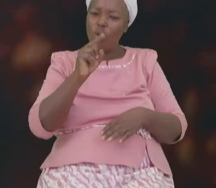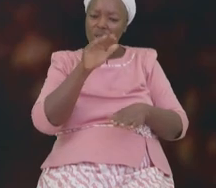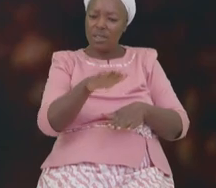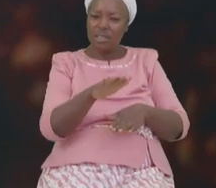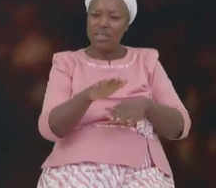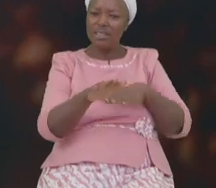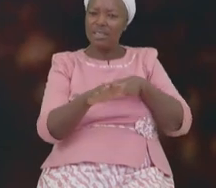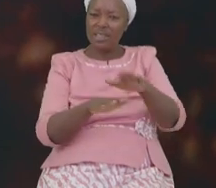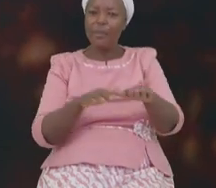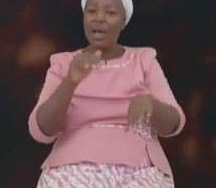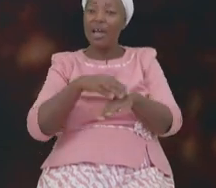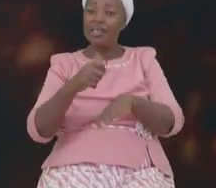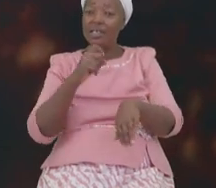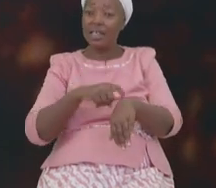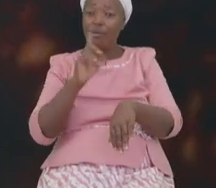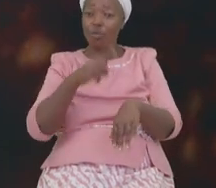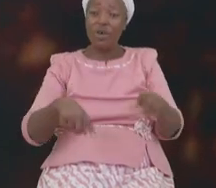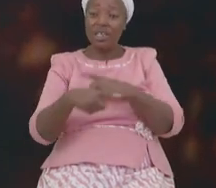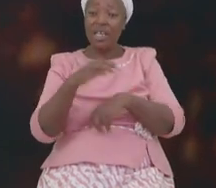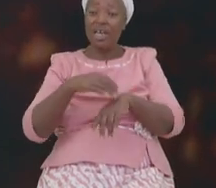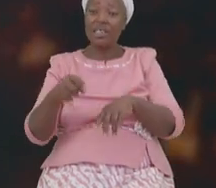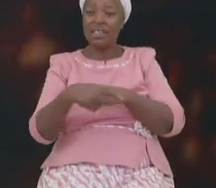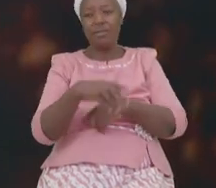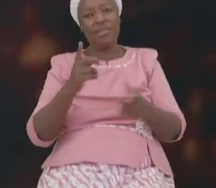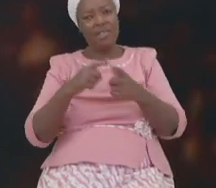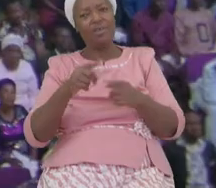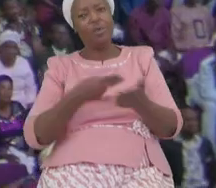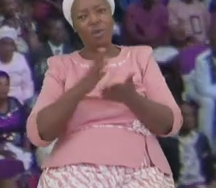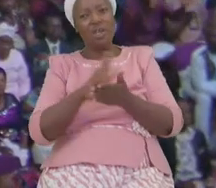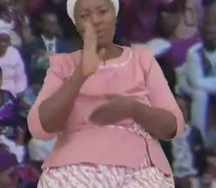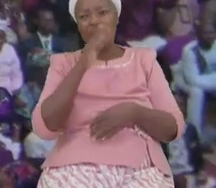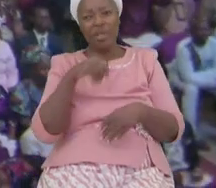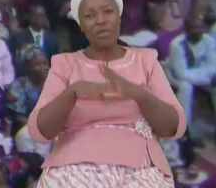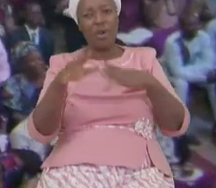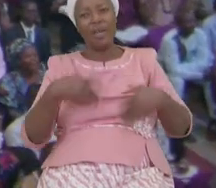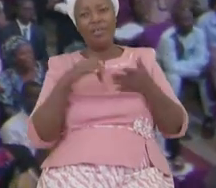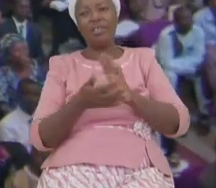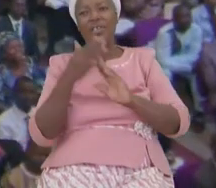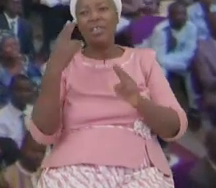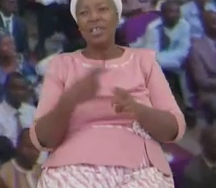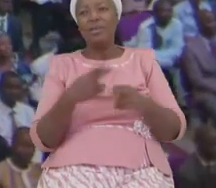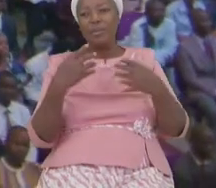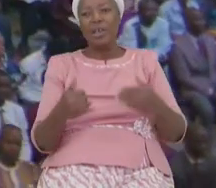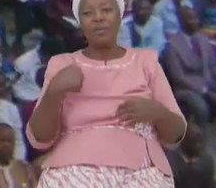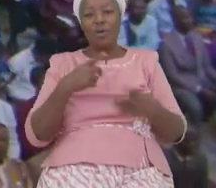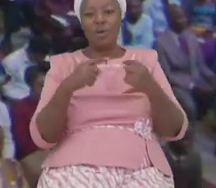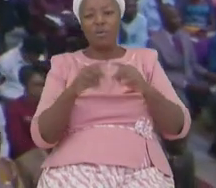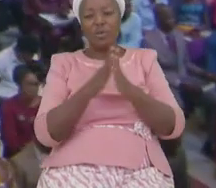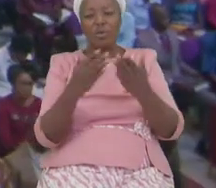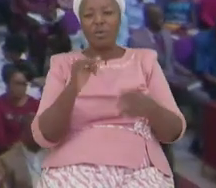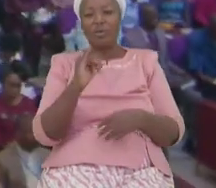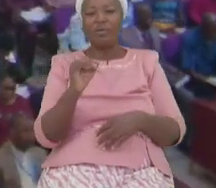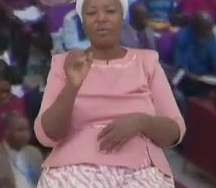at a time, holiness will be the lot of your life. We're coming to Isaiah